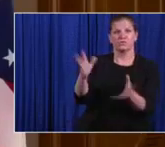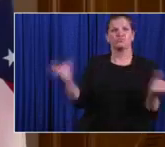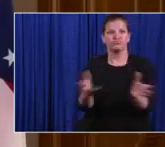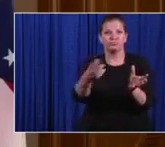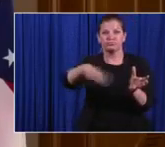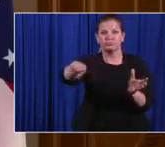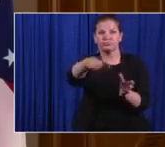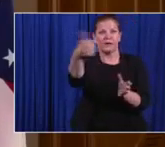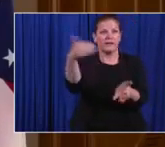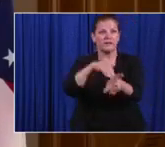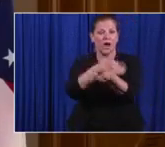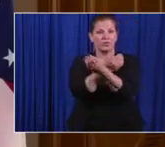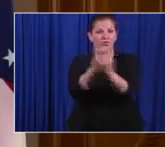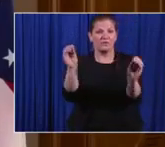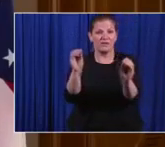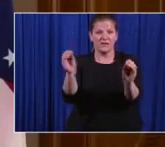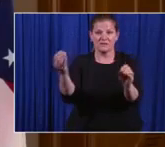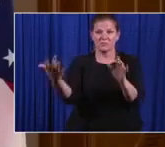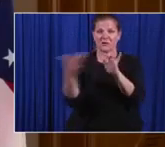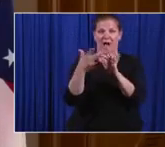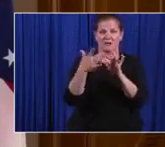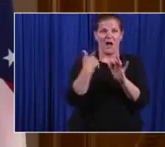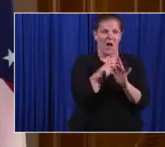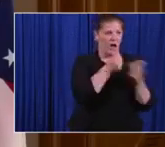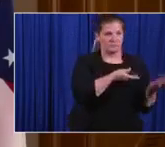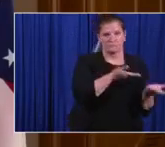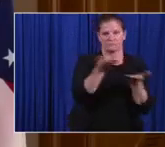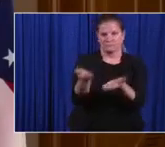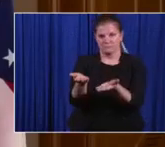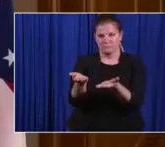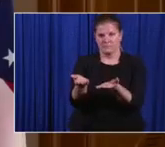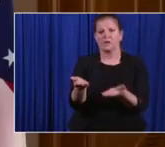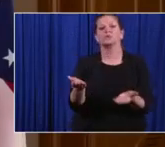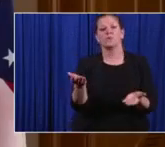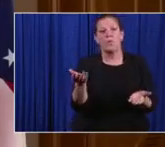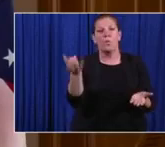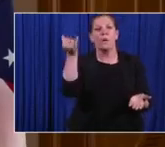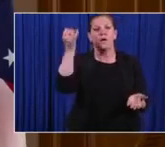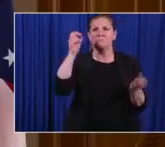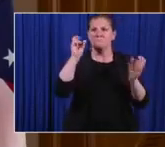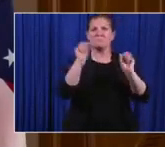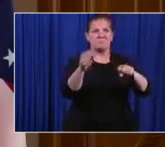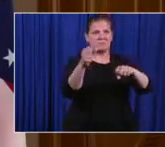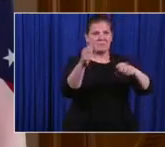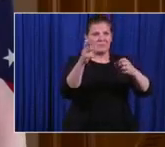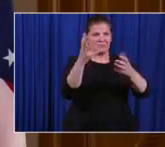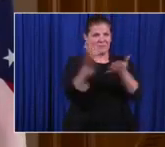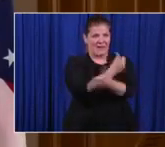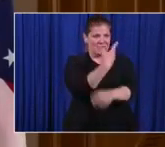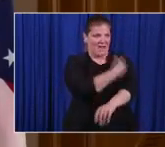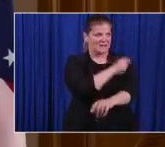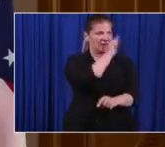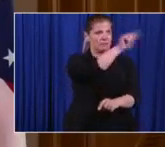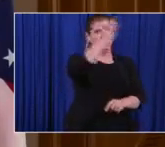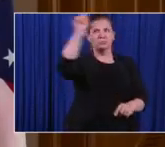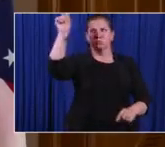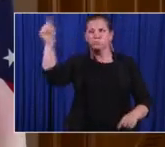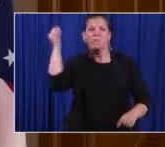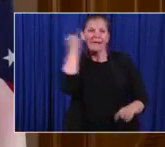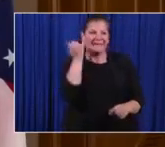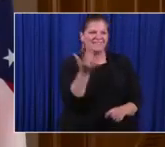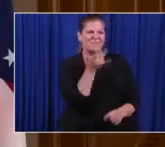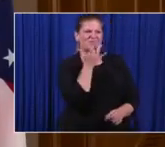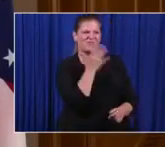Again, it's available other places, but if you want to go to your pediatrician, call your pediatrician first to see whether or not they do, in